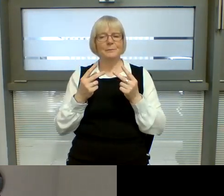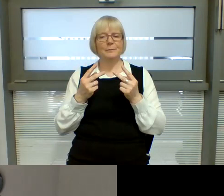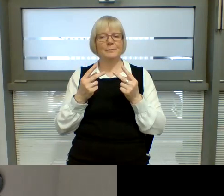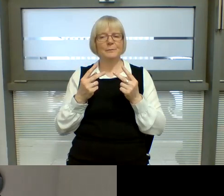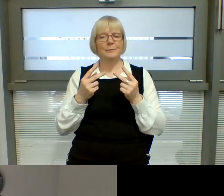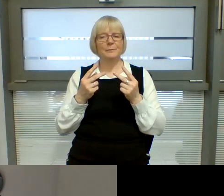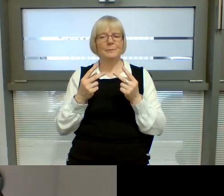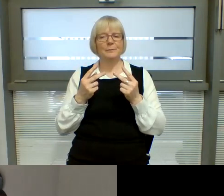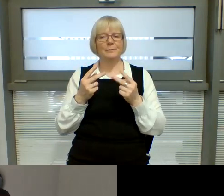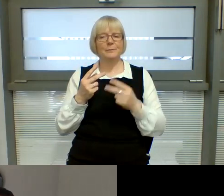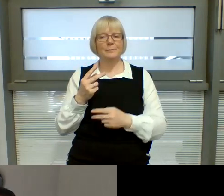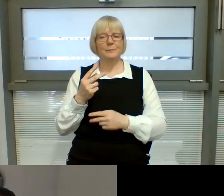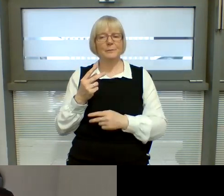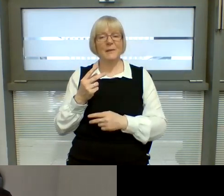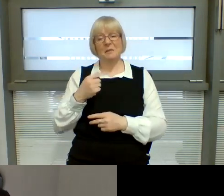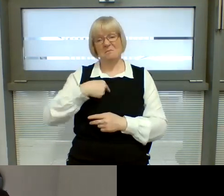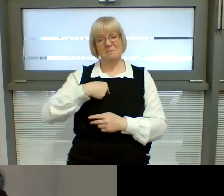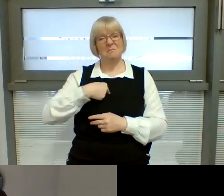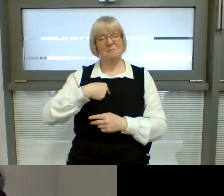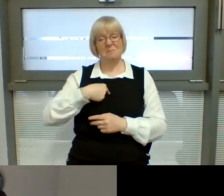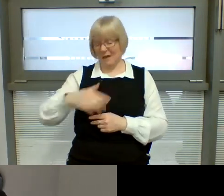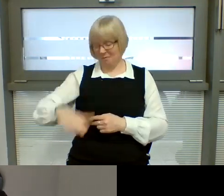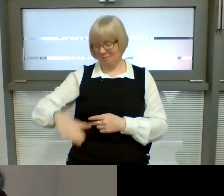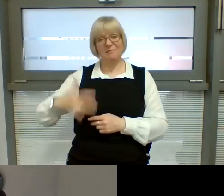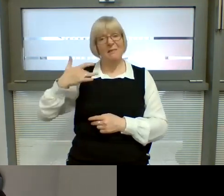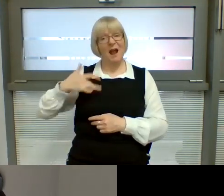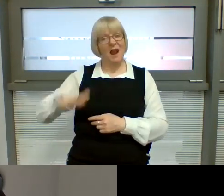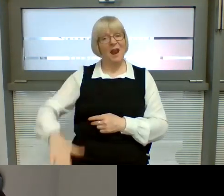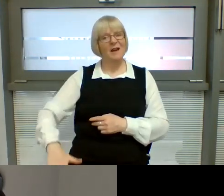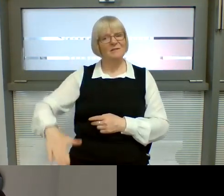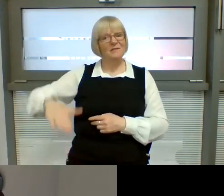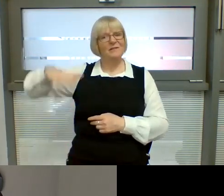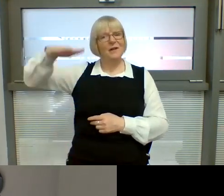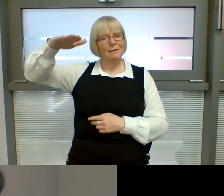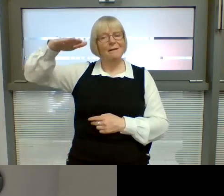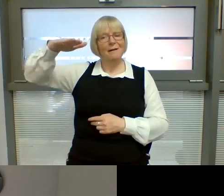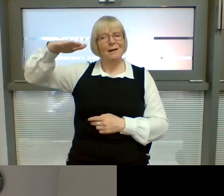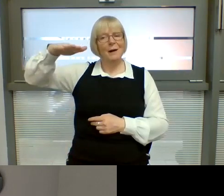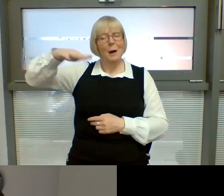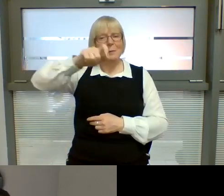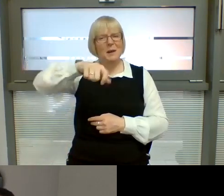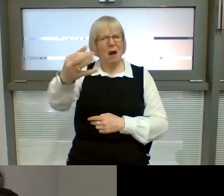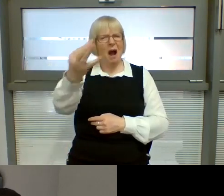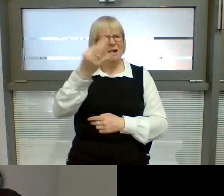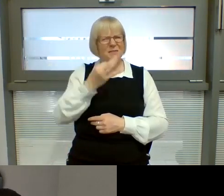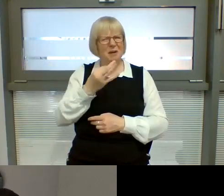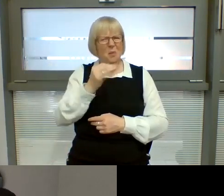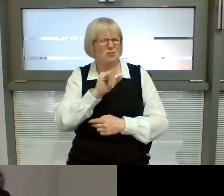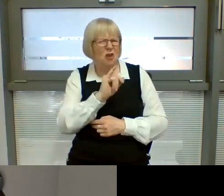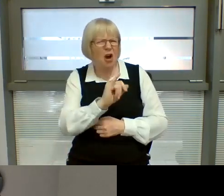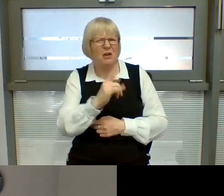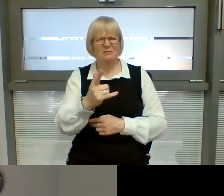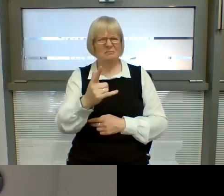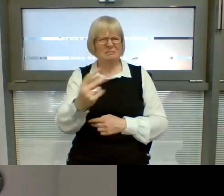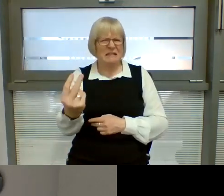know, I've had a lifetime of people, you know, constantly going, you know, oh, what's wrong with you? And people stare at